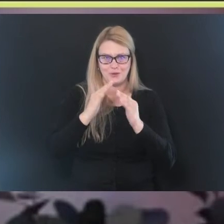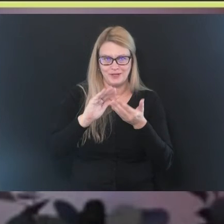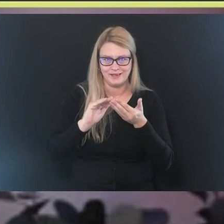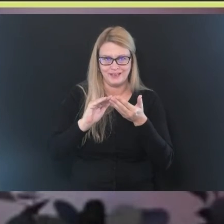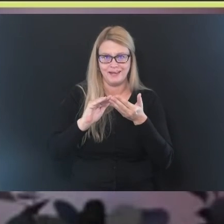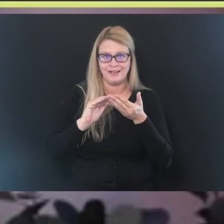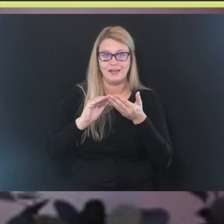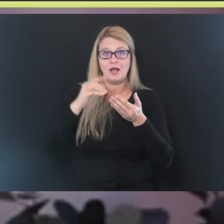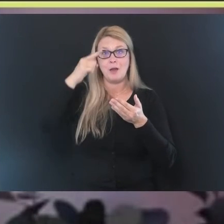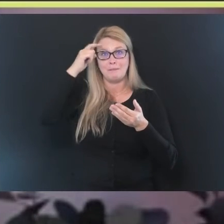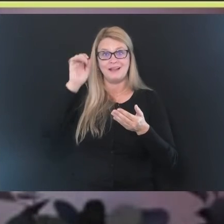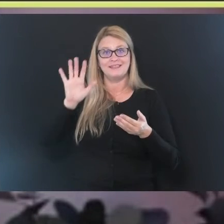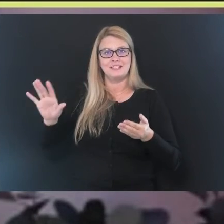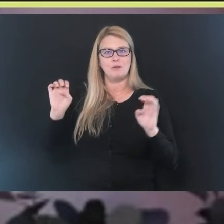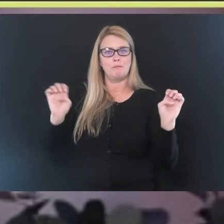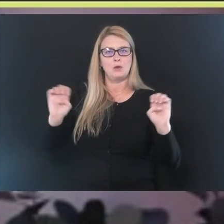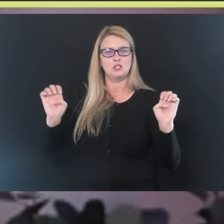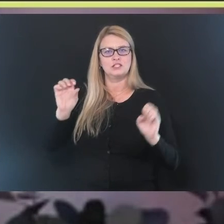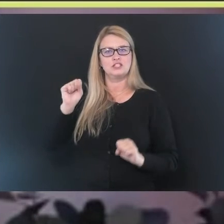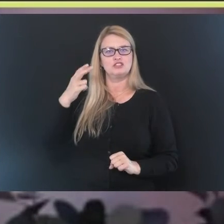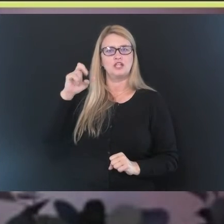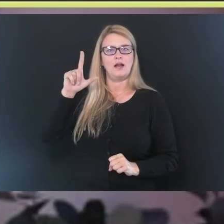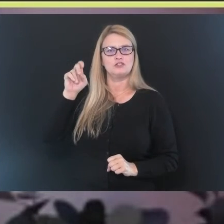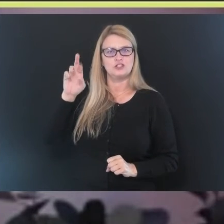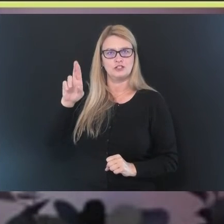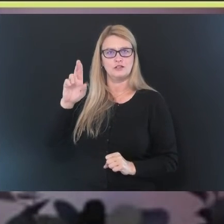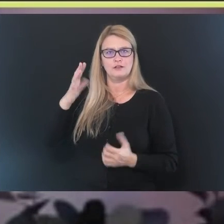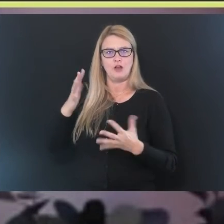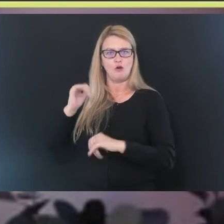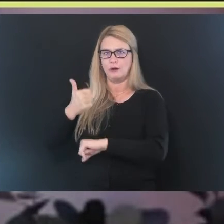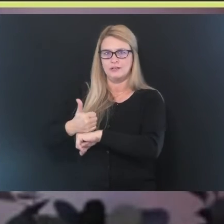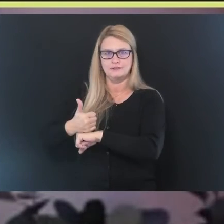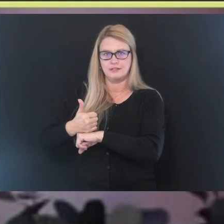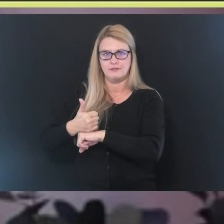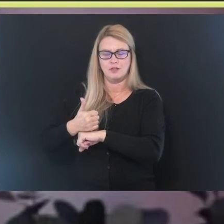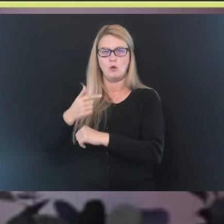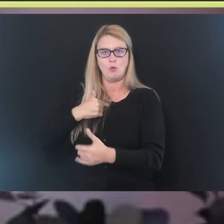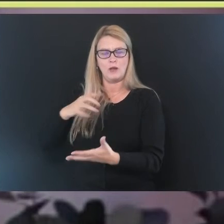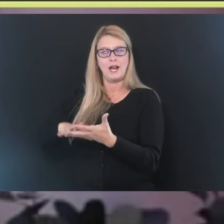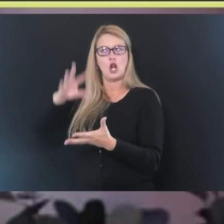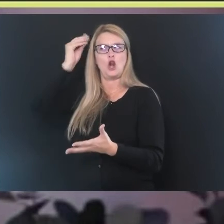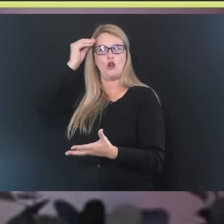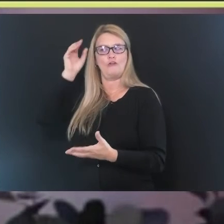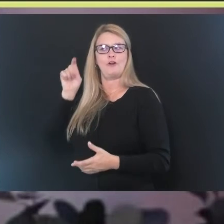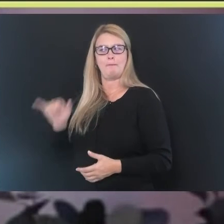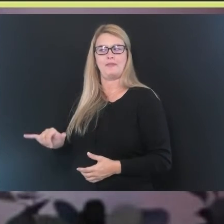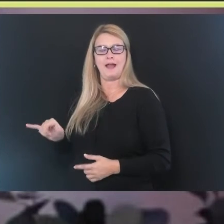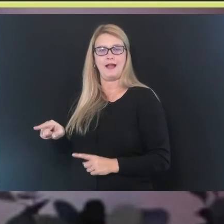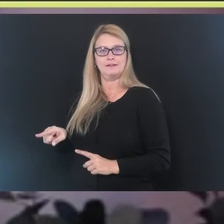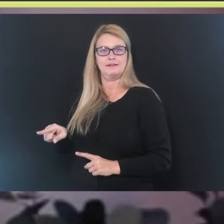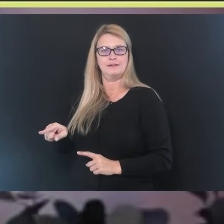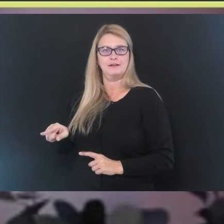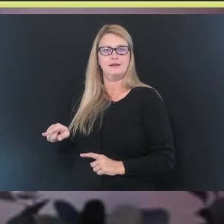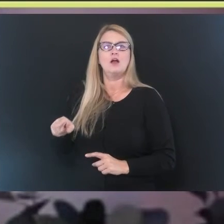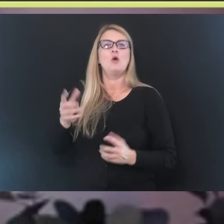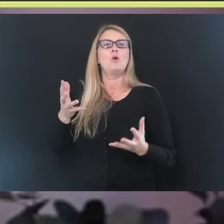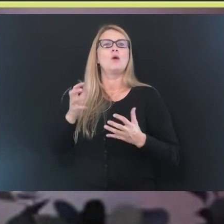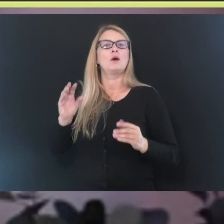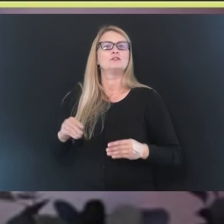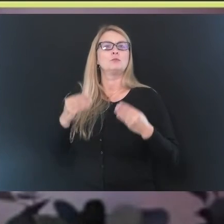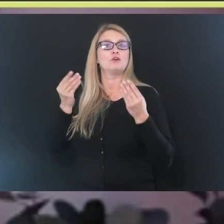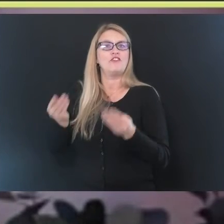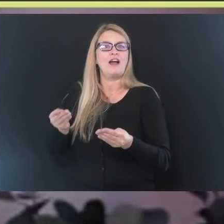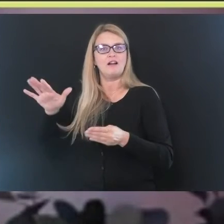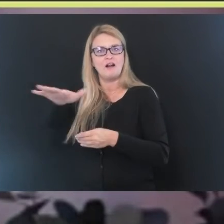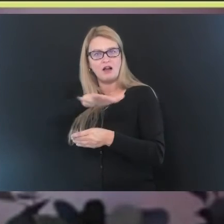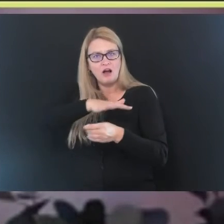these emergency shelters that are in place. We're growing from that. We want to provide all of our